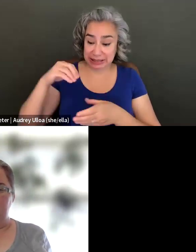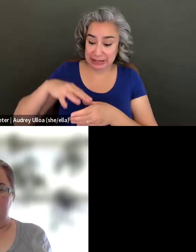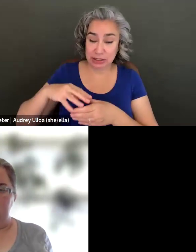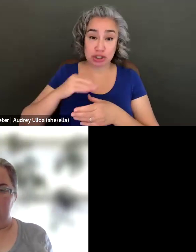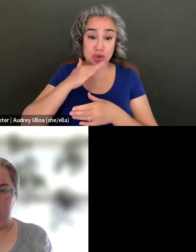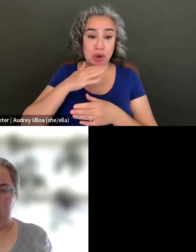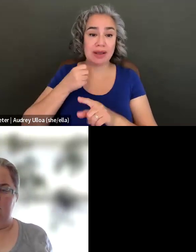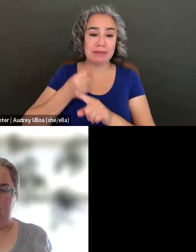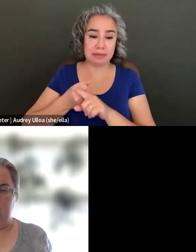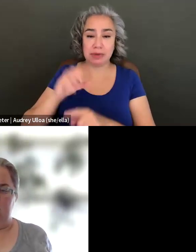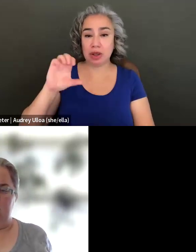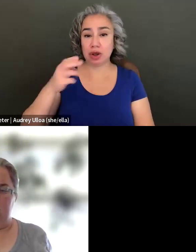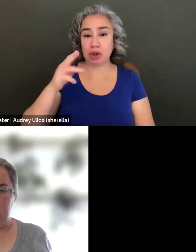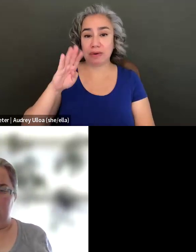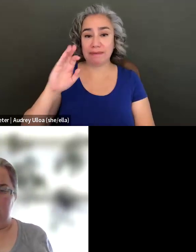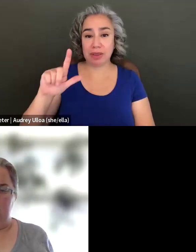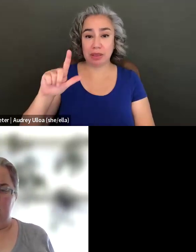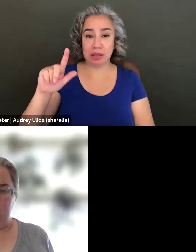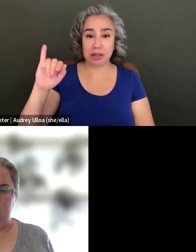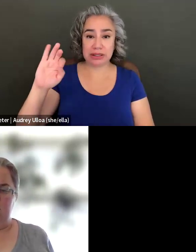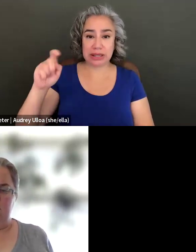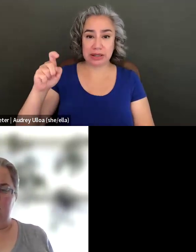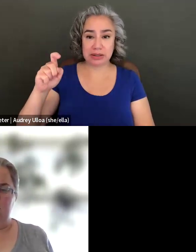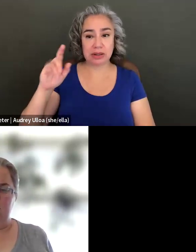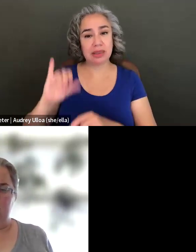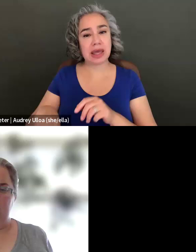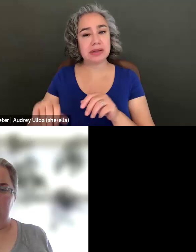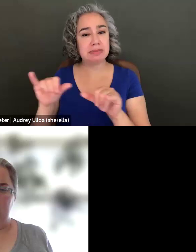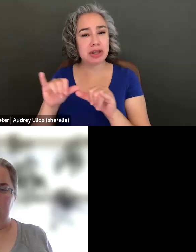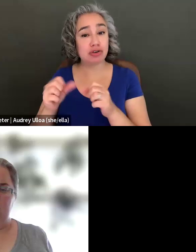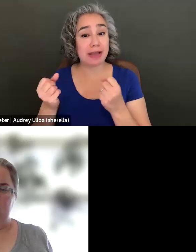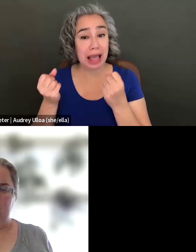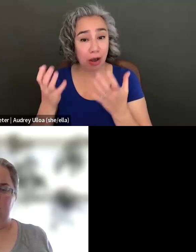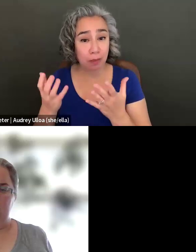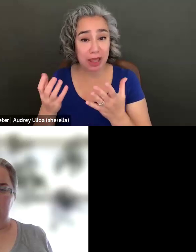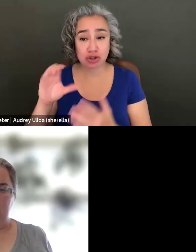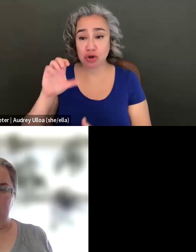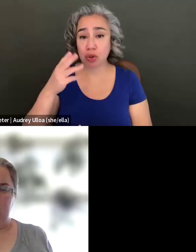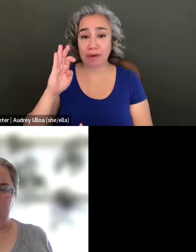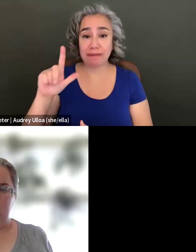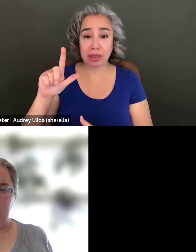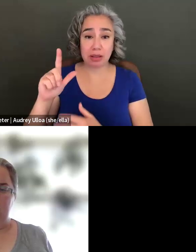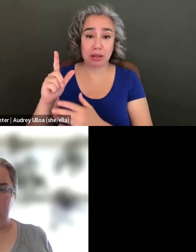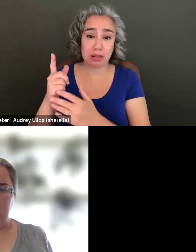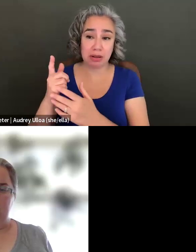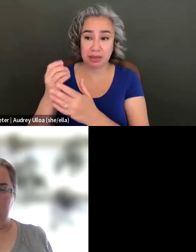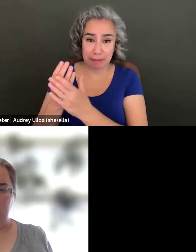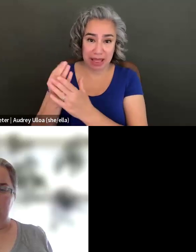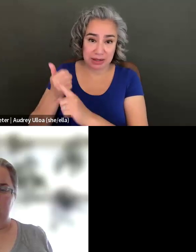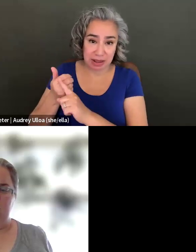index. Chlorophyll index is a measure of the amount of chlorophyll in the plant, and chlorophyll is a green photosynthetic